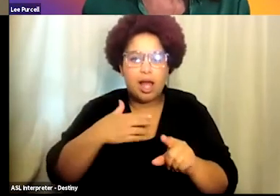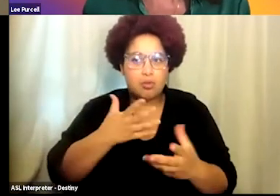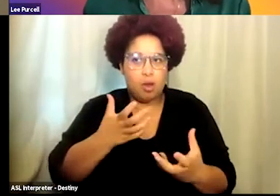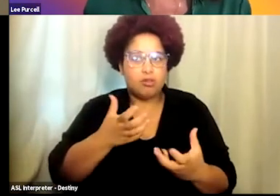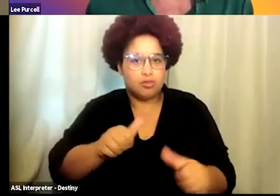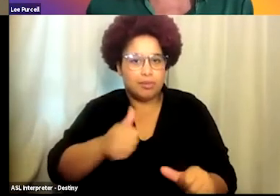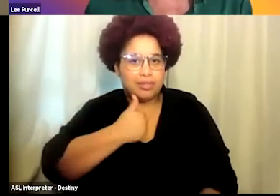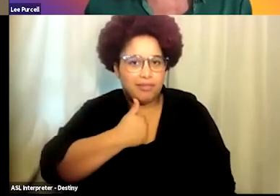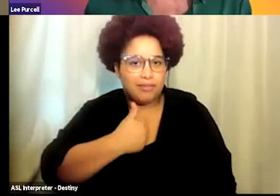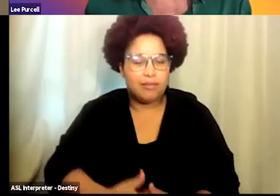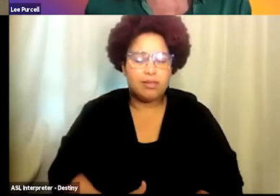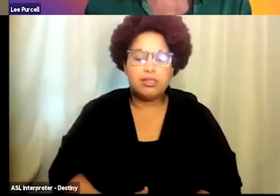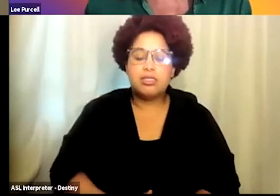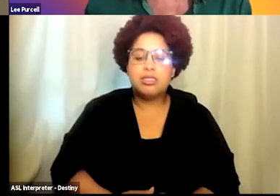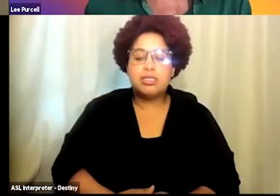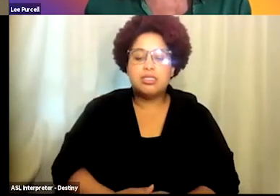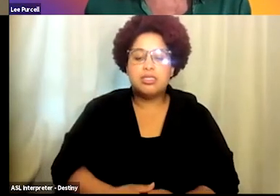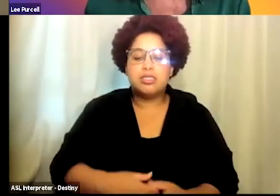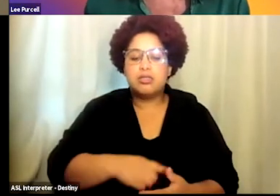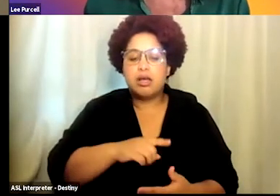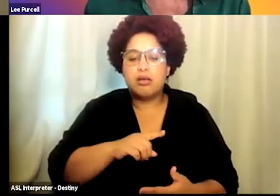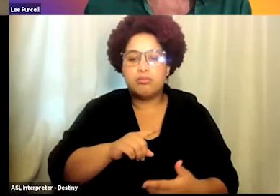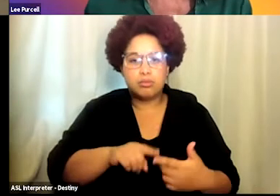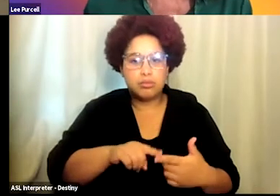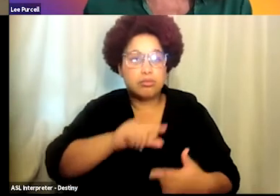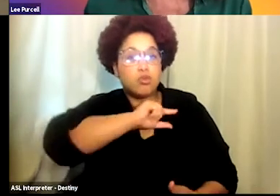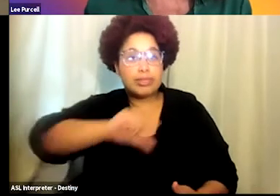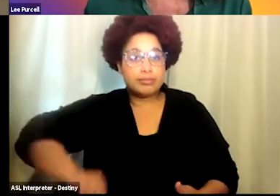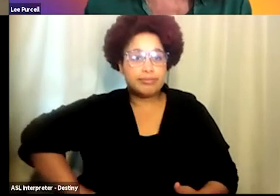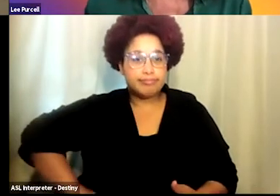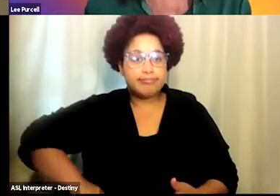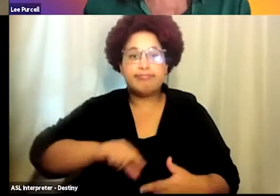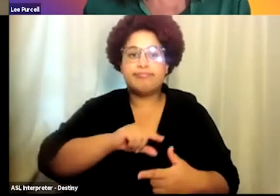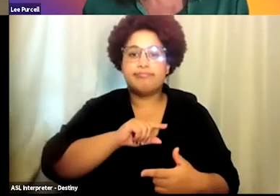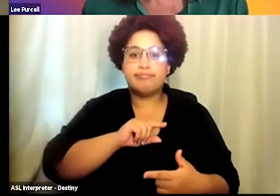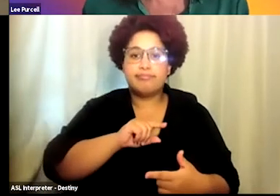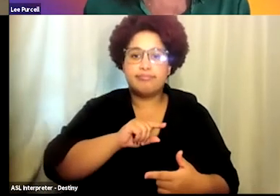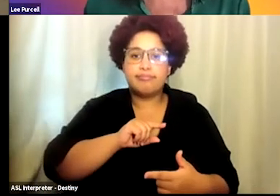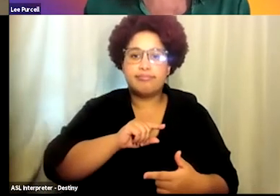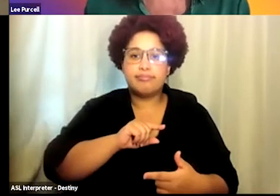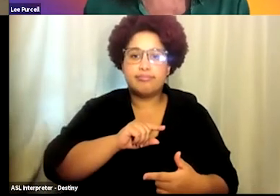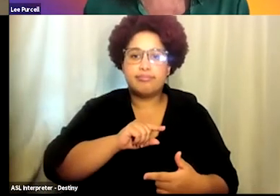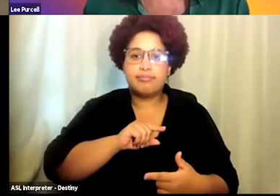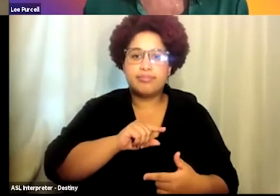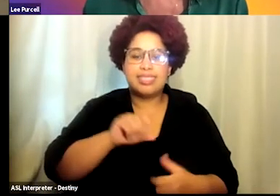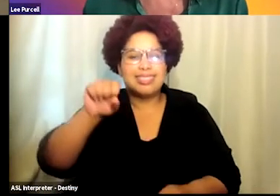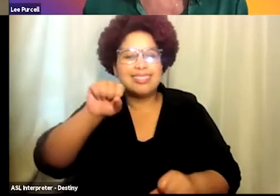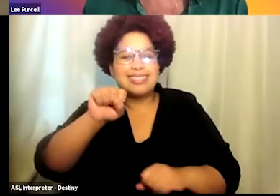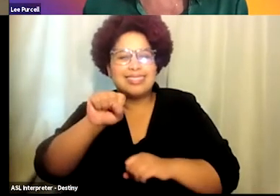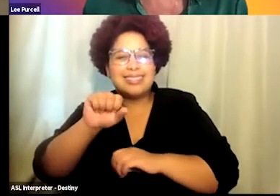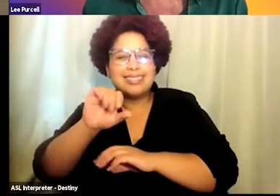it. And I would like to play a queen of probably a science